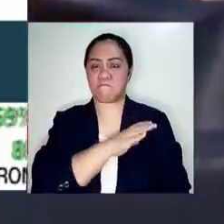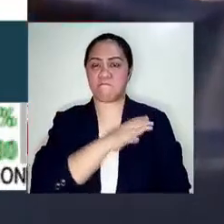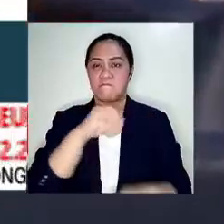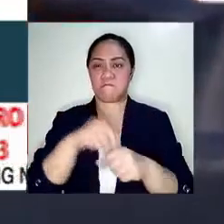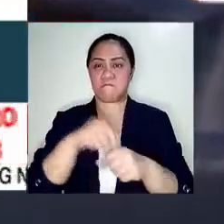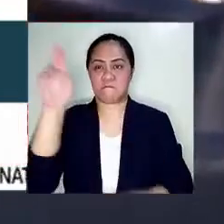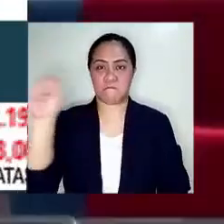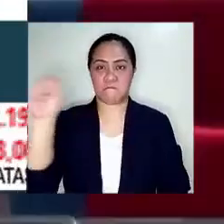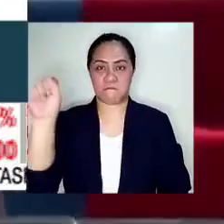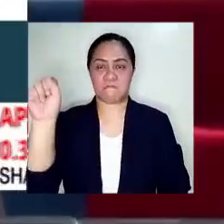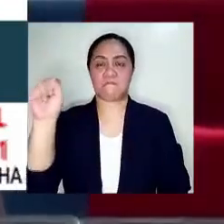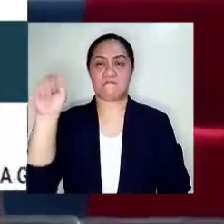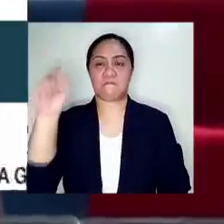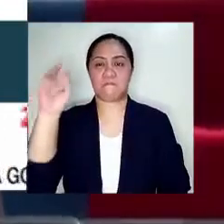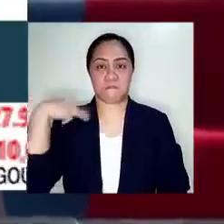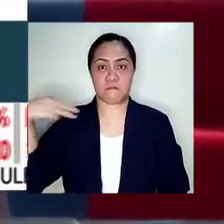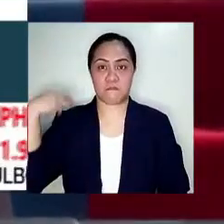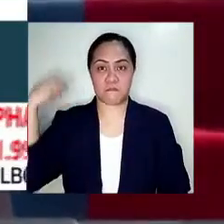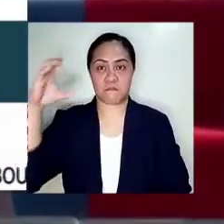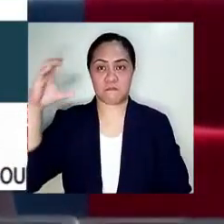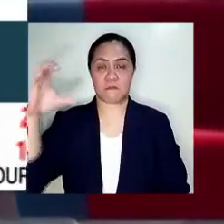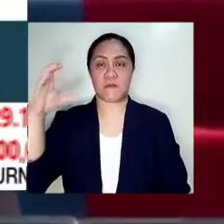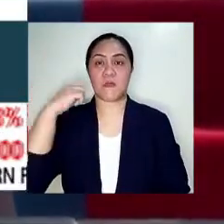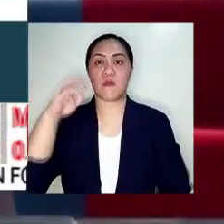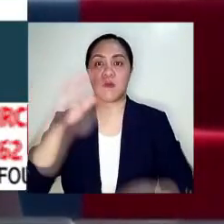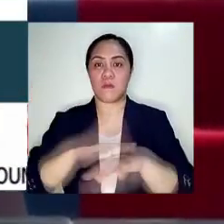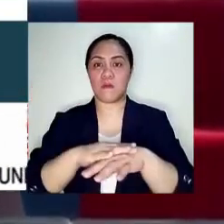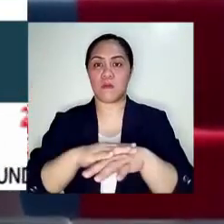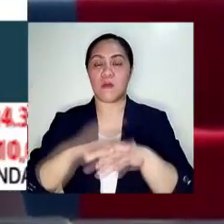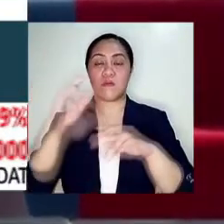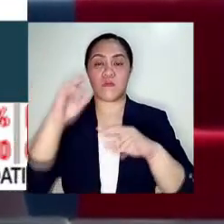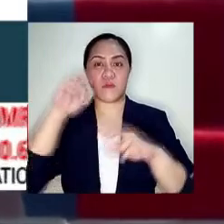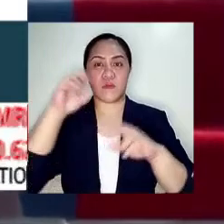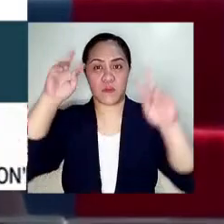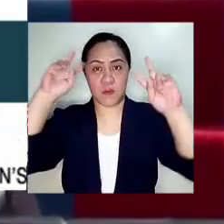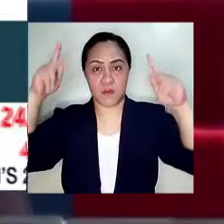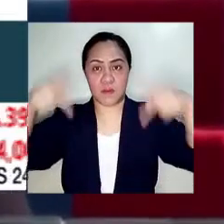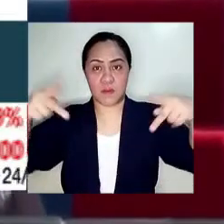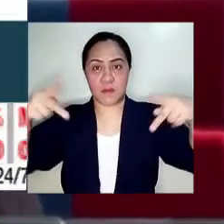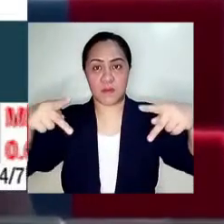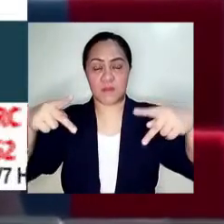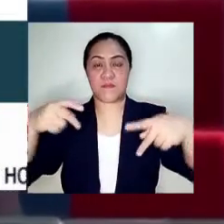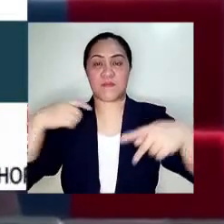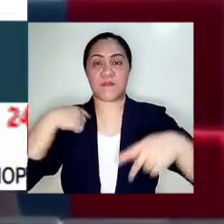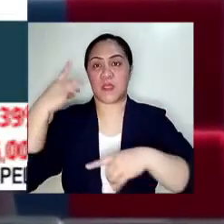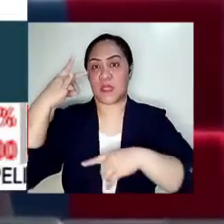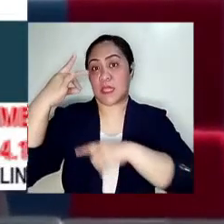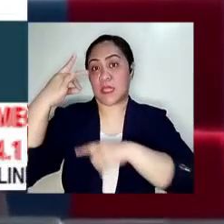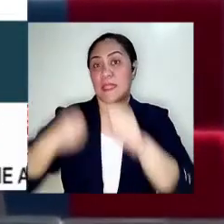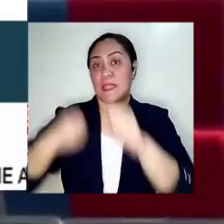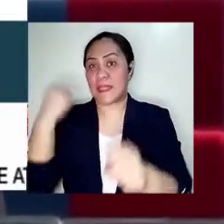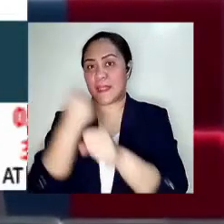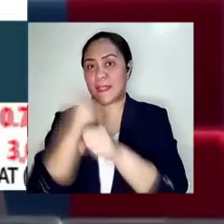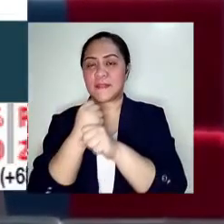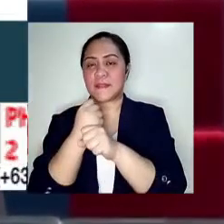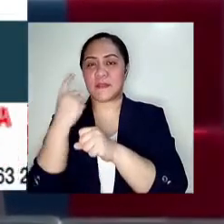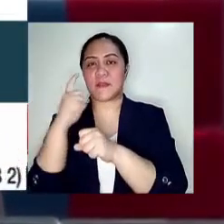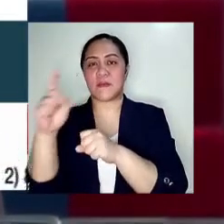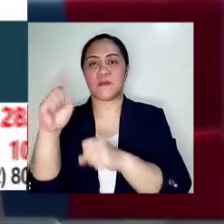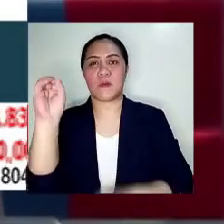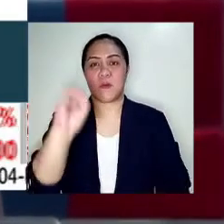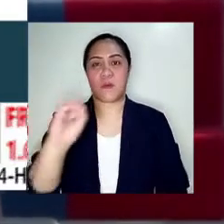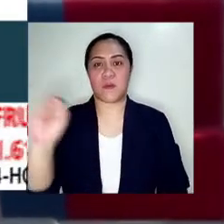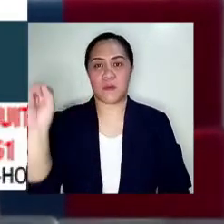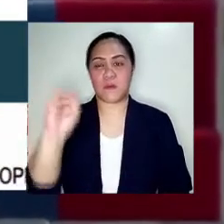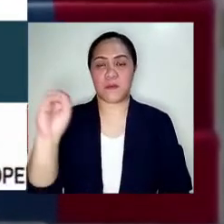D.C., and how he acted even as a vice president for 8 years under former President Obama. So this kind of rhetoric